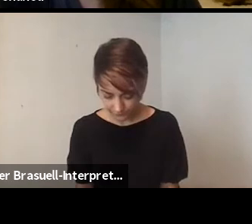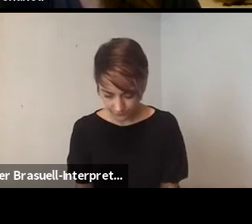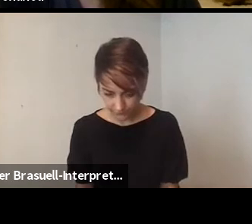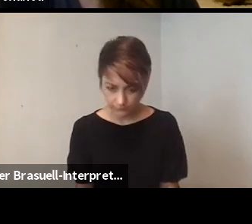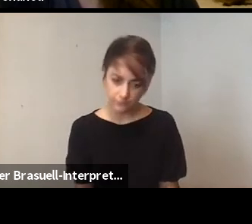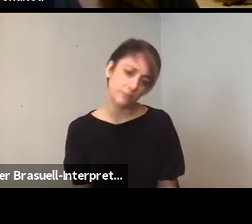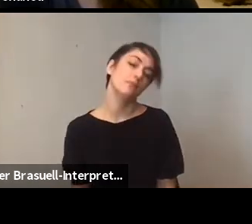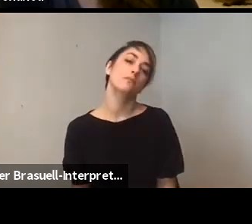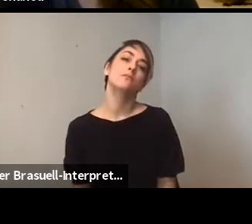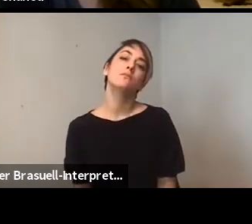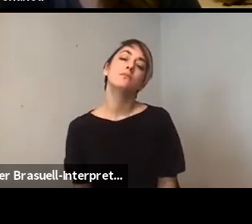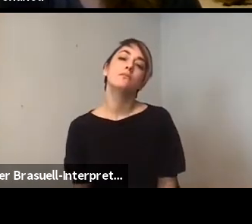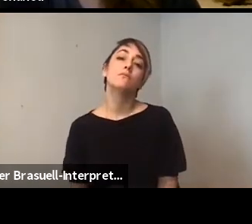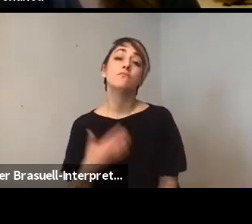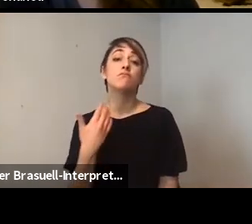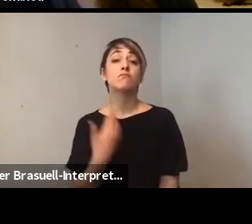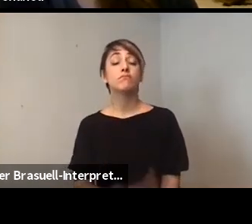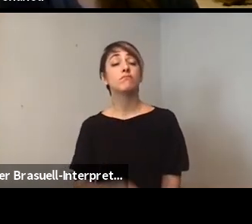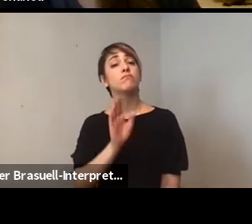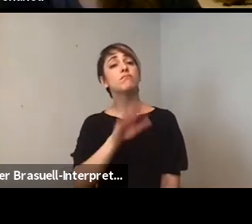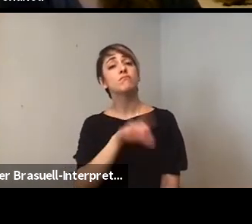you, Daniela?